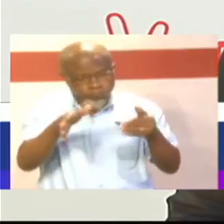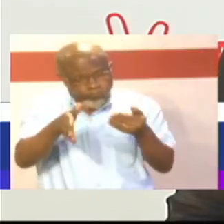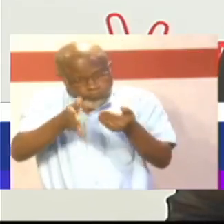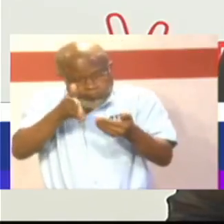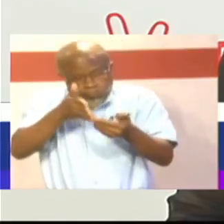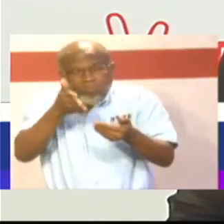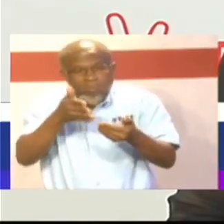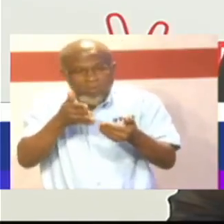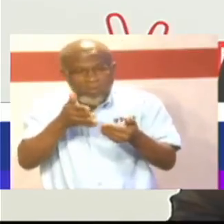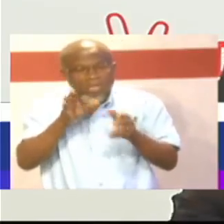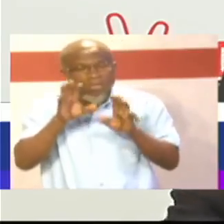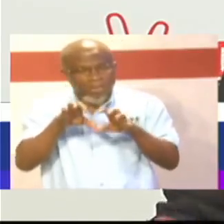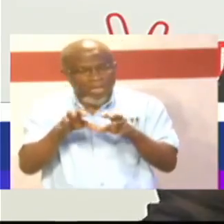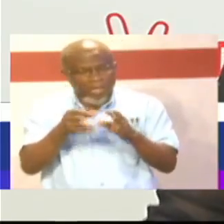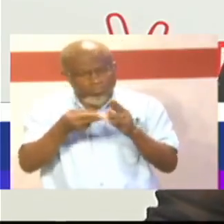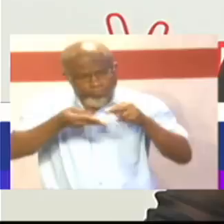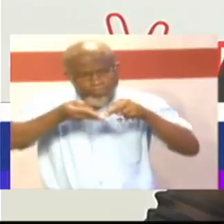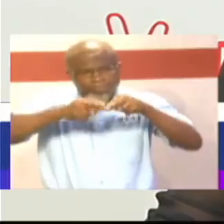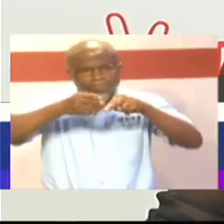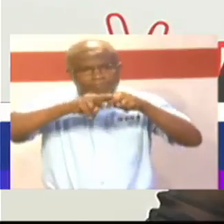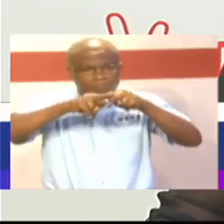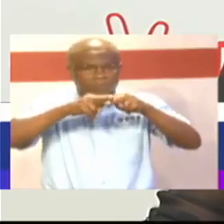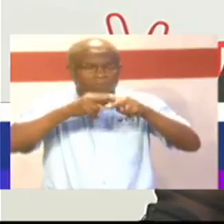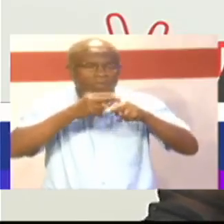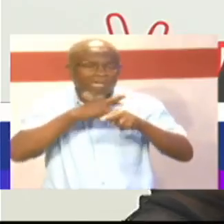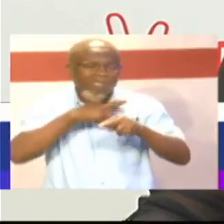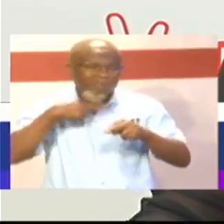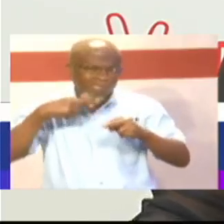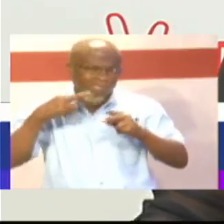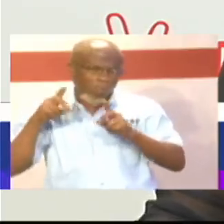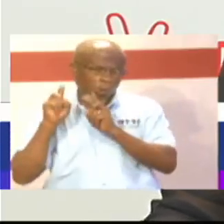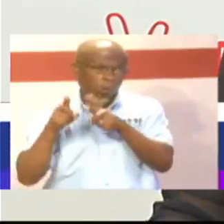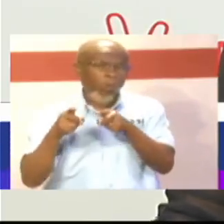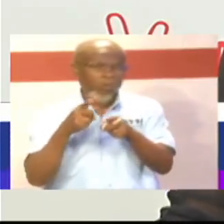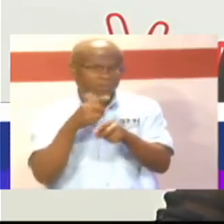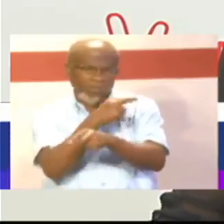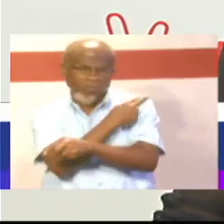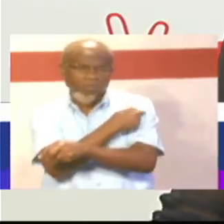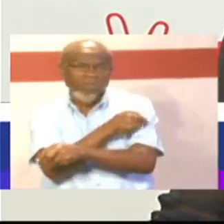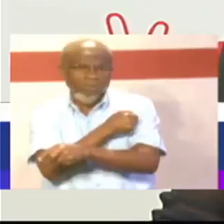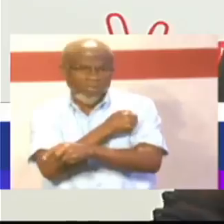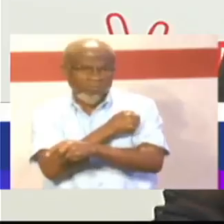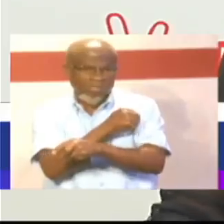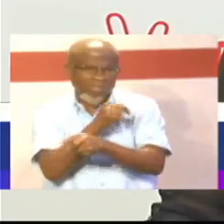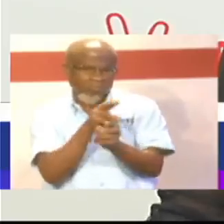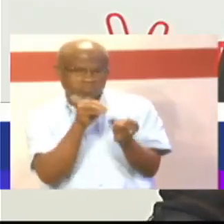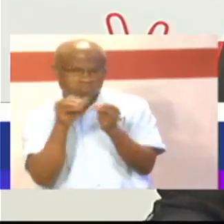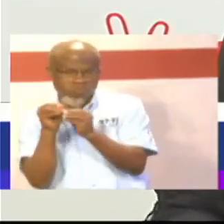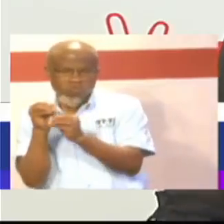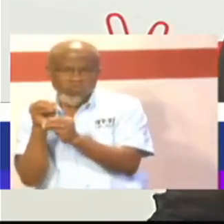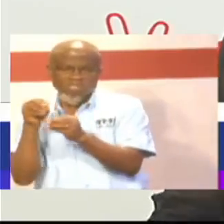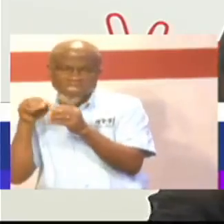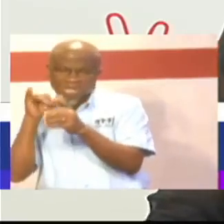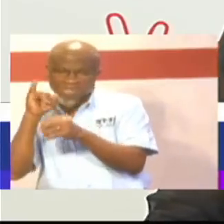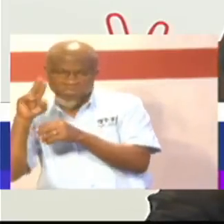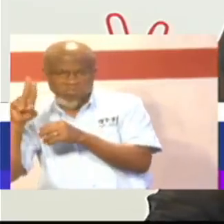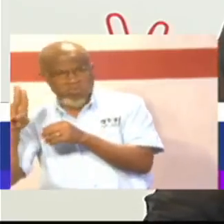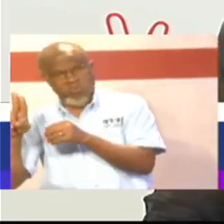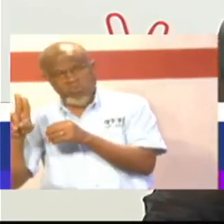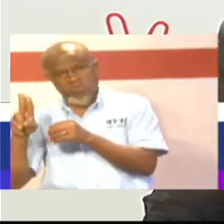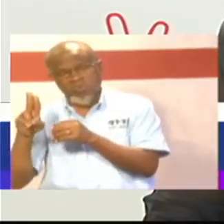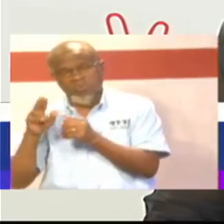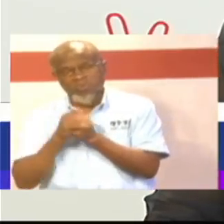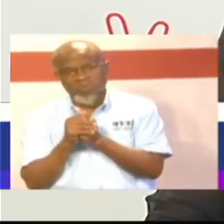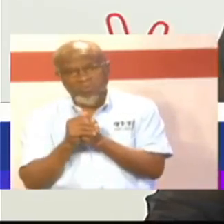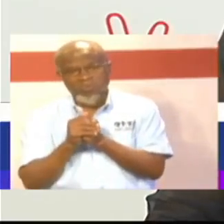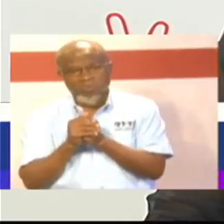your risk of being hospitalized and, of course, being admitted into an ICU level care at one